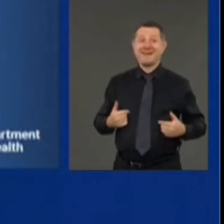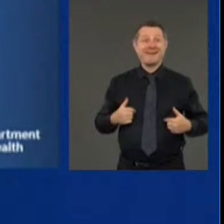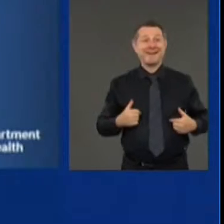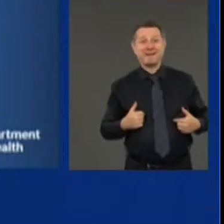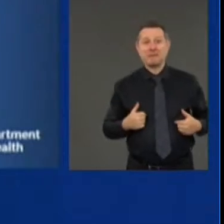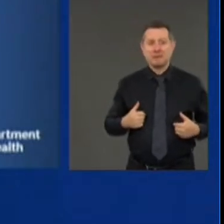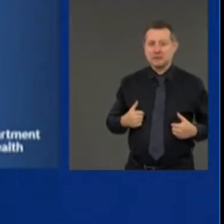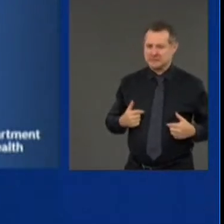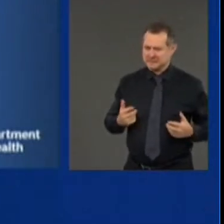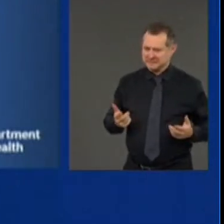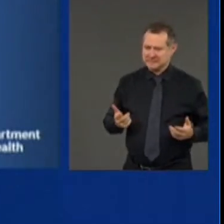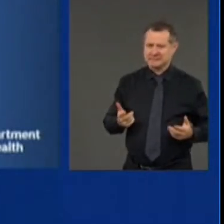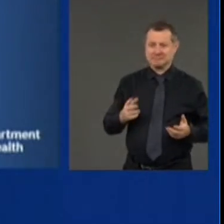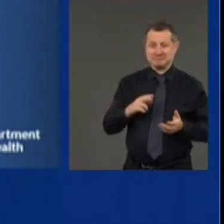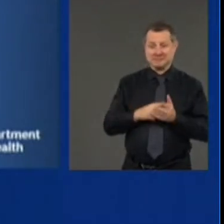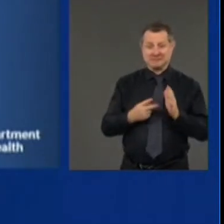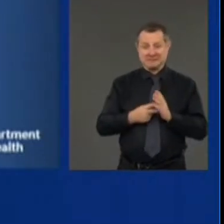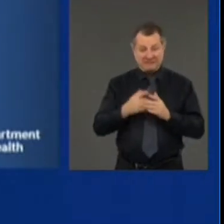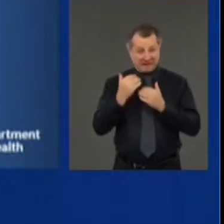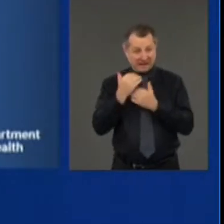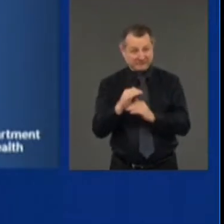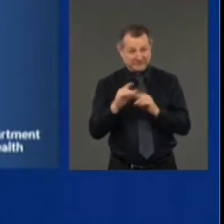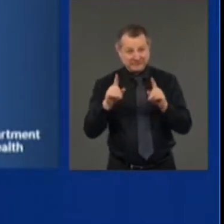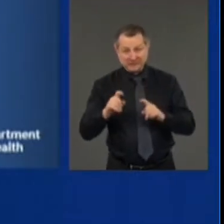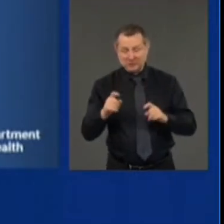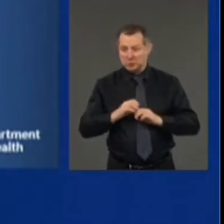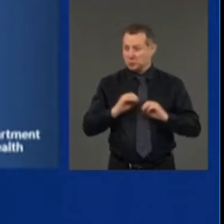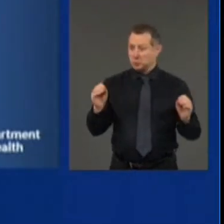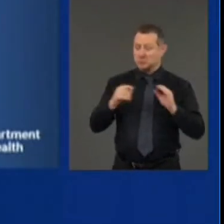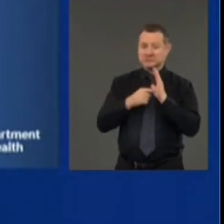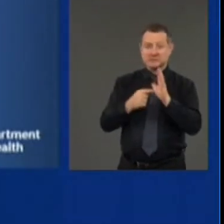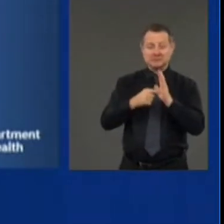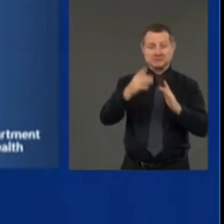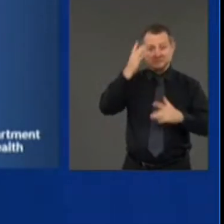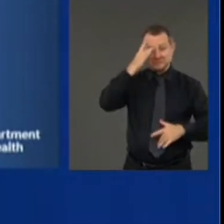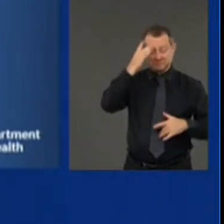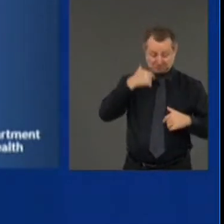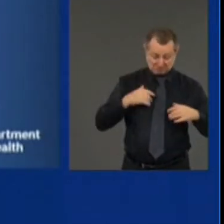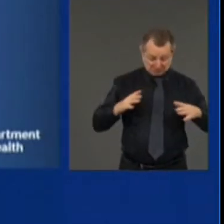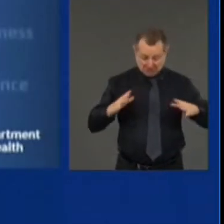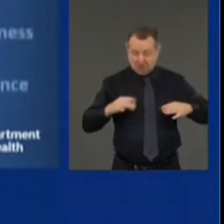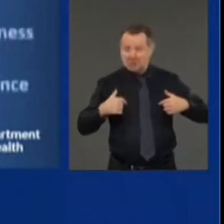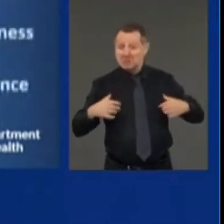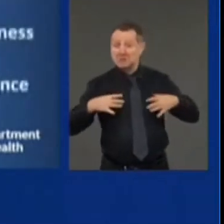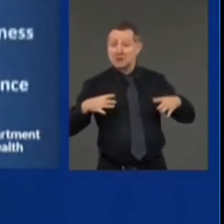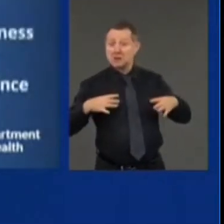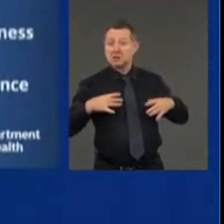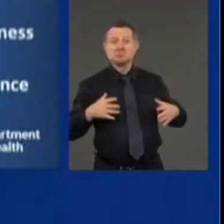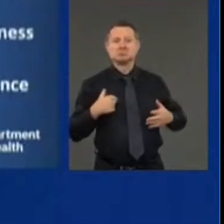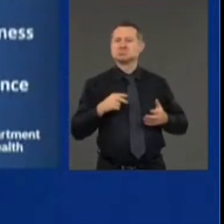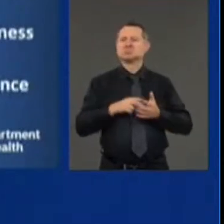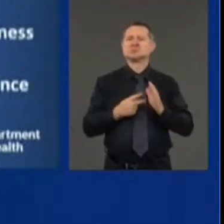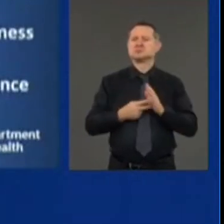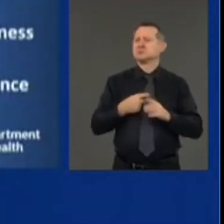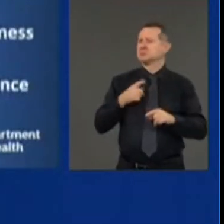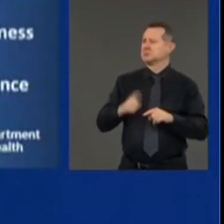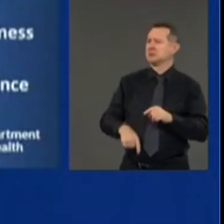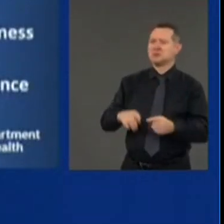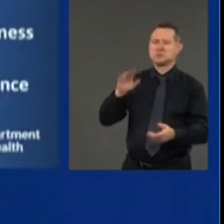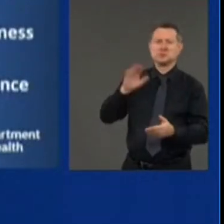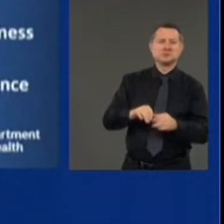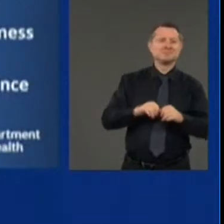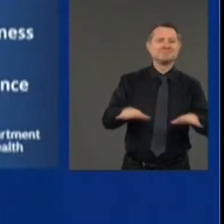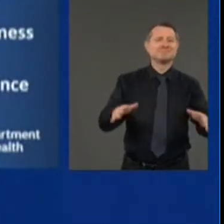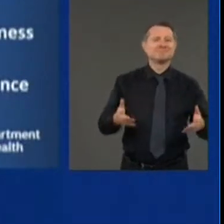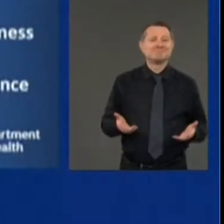There was limited testing, and there were no symptoms that they may have known. The extent to which asymptomatic individuals could